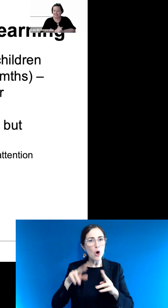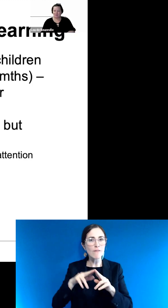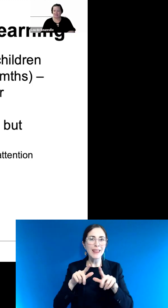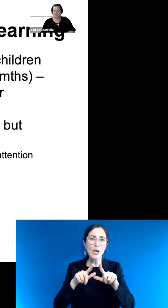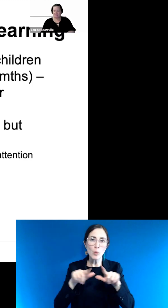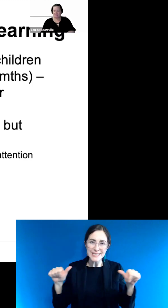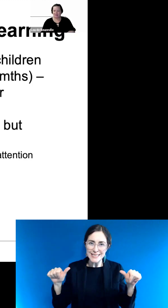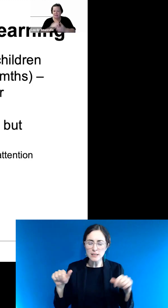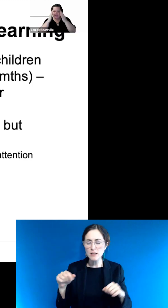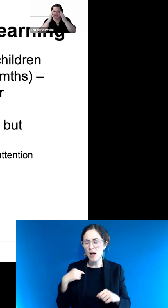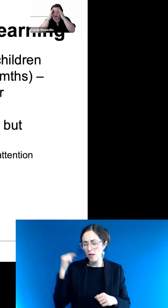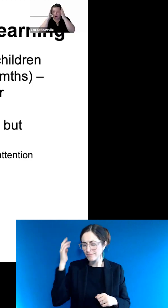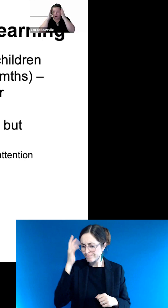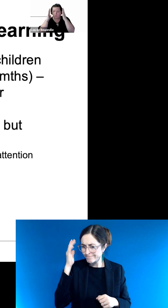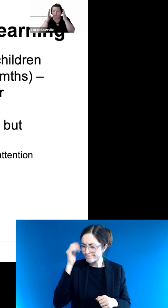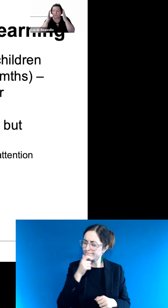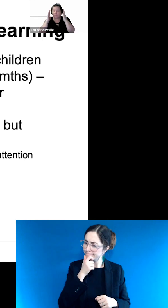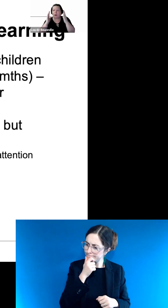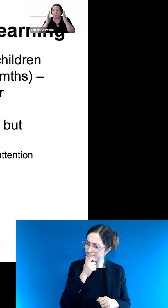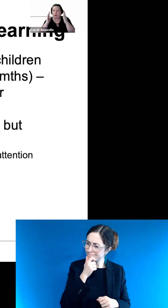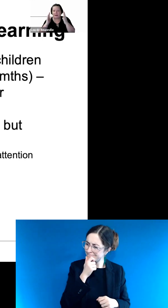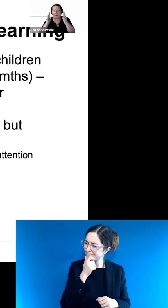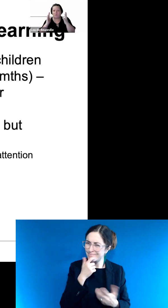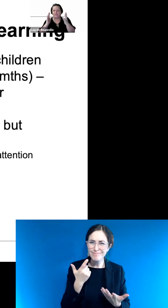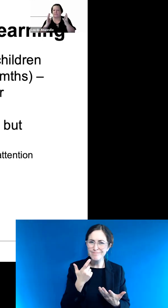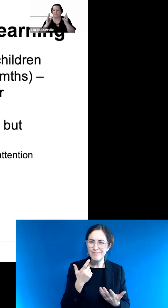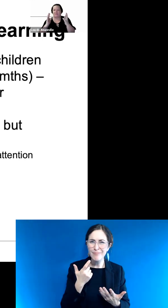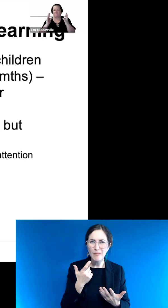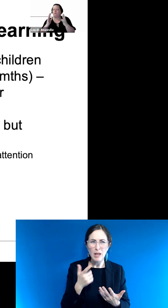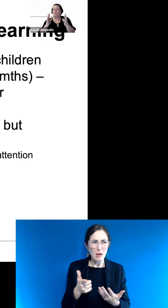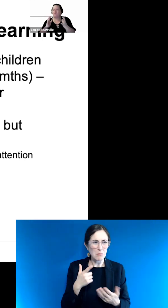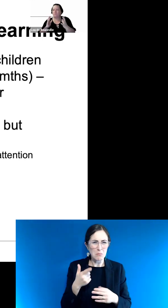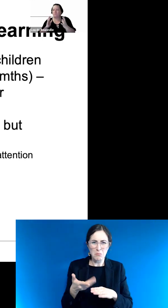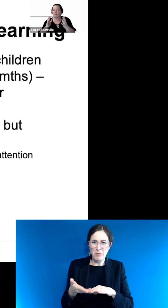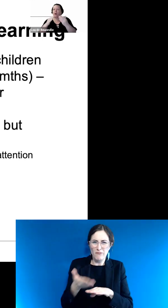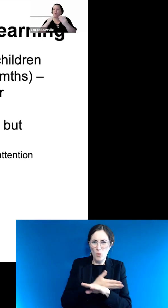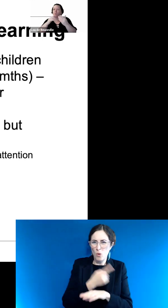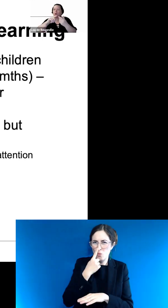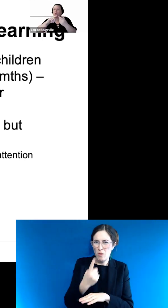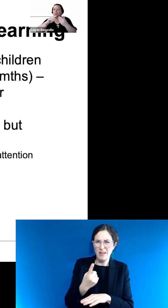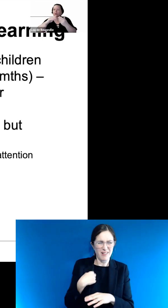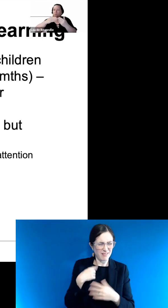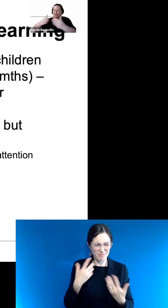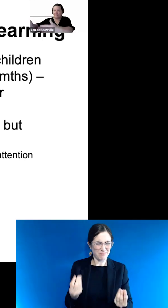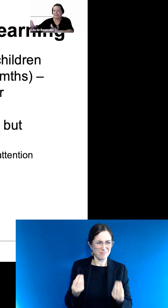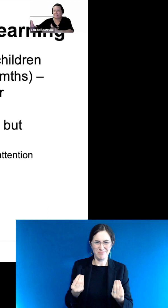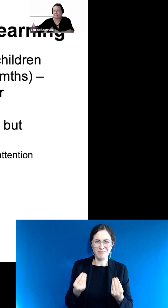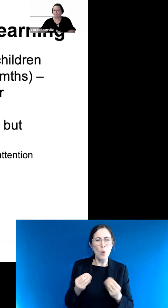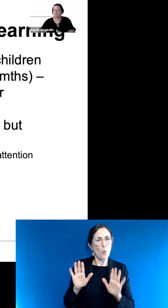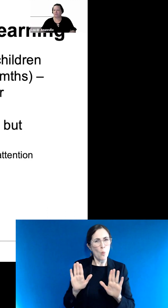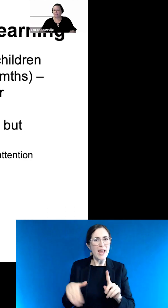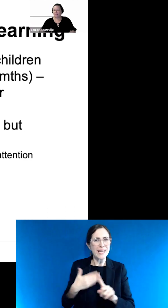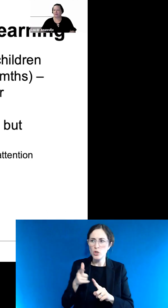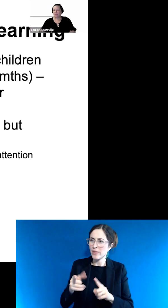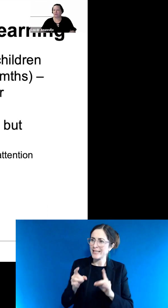linguistics I was reading about, thinking, oh, would you stop going on about all this stuff before they're even 1? Like, I wanted to know what happened once the kids